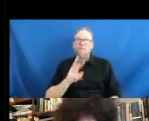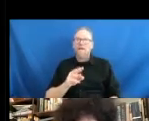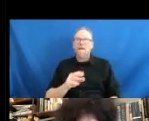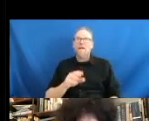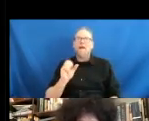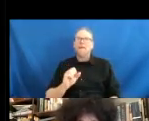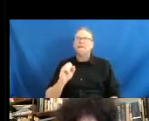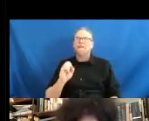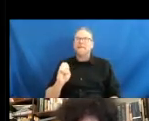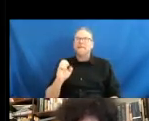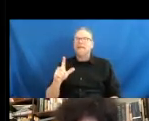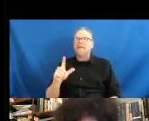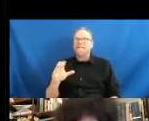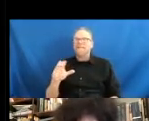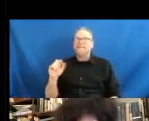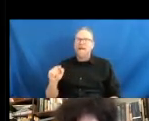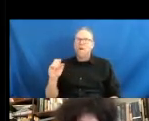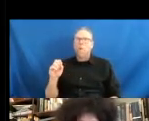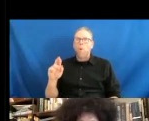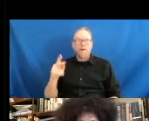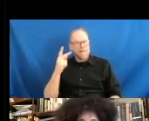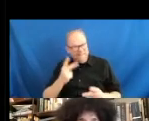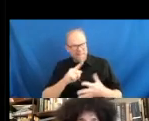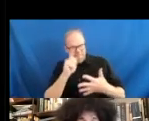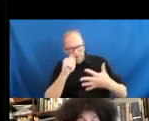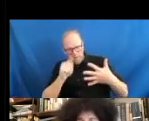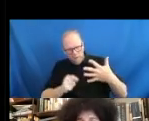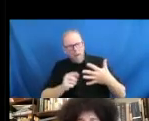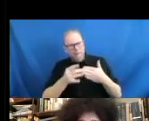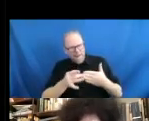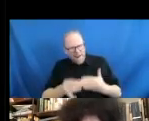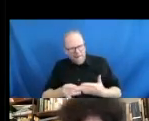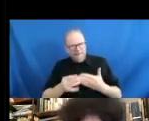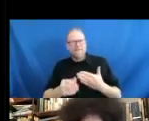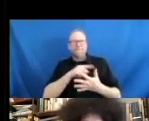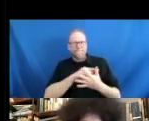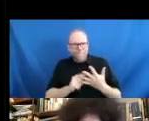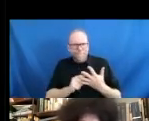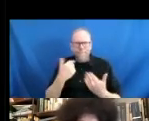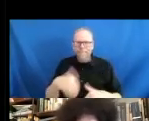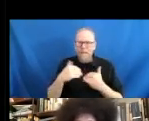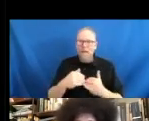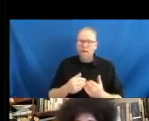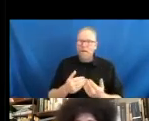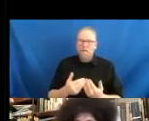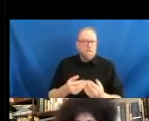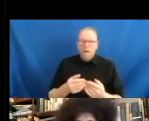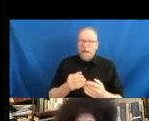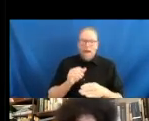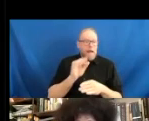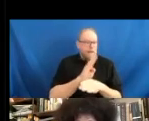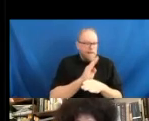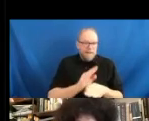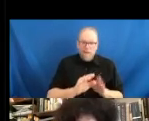selc.org. You can check them out. And really, ultimately, entity choice is determined by